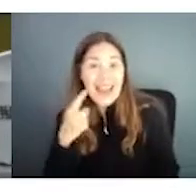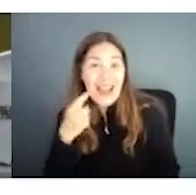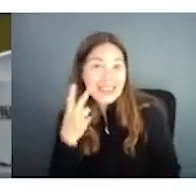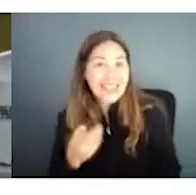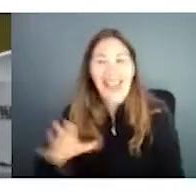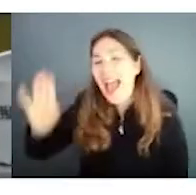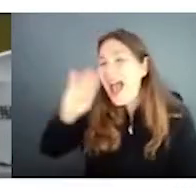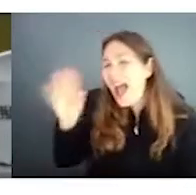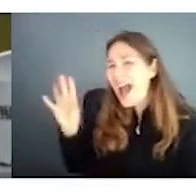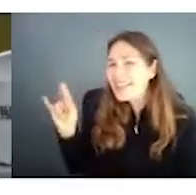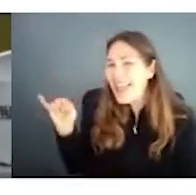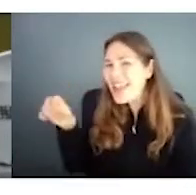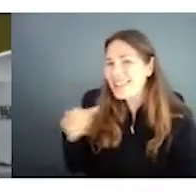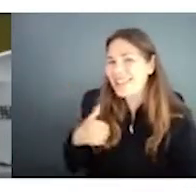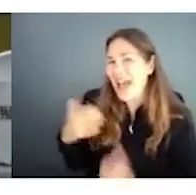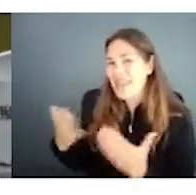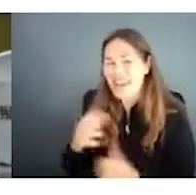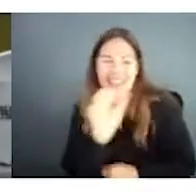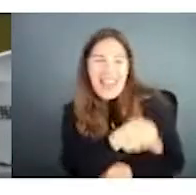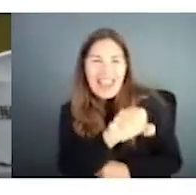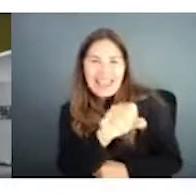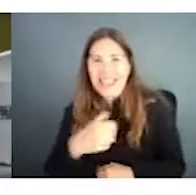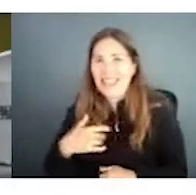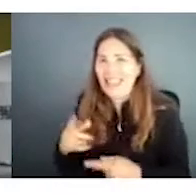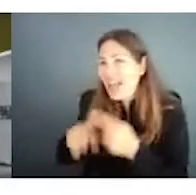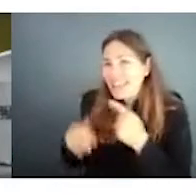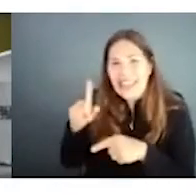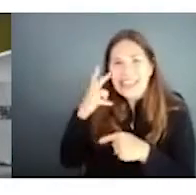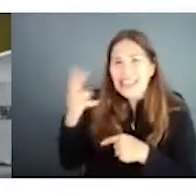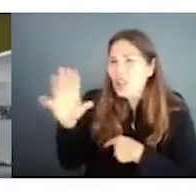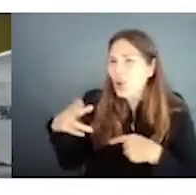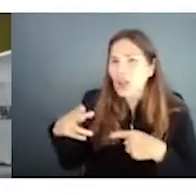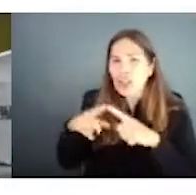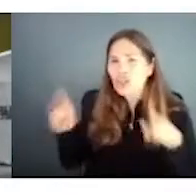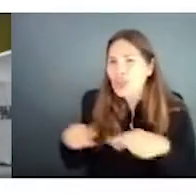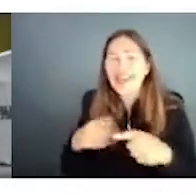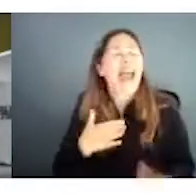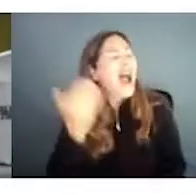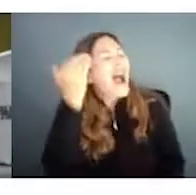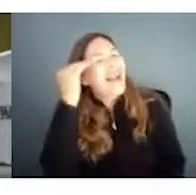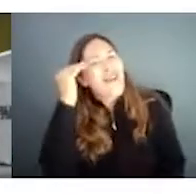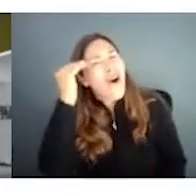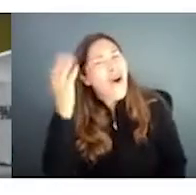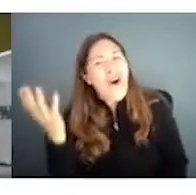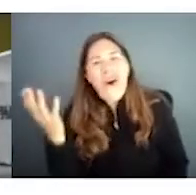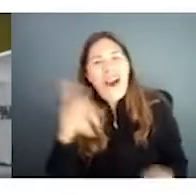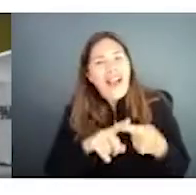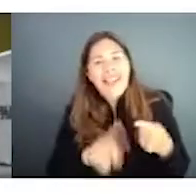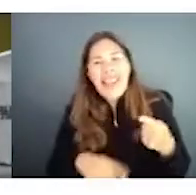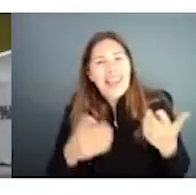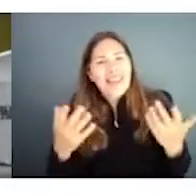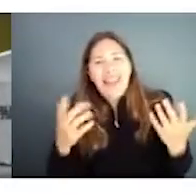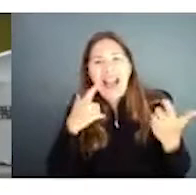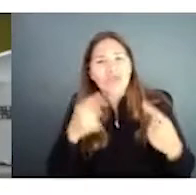Hi, Dennis. I'm here. Yes. I can't see your screen, but I'm here. Yeah, I can't get it to